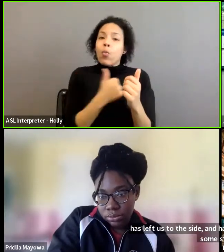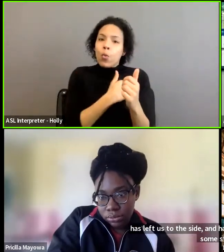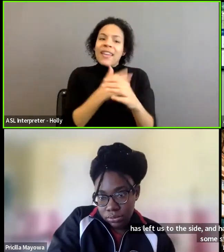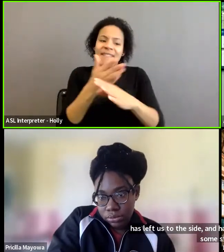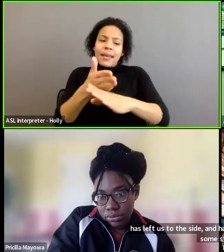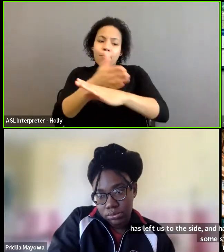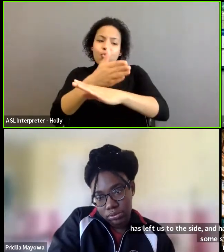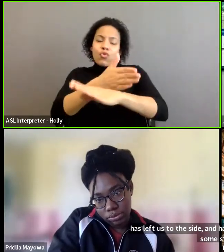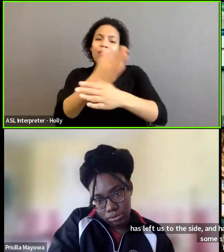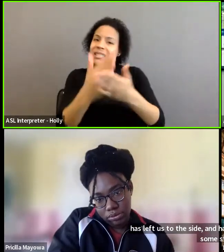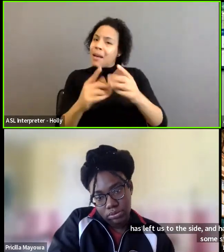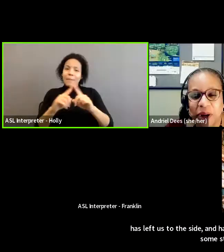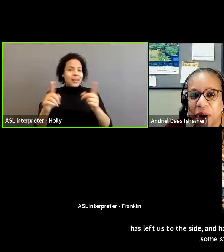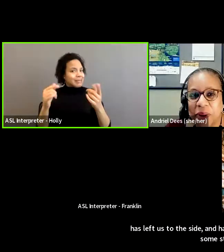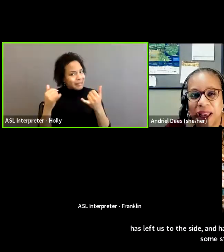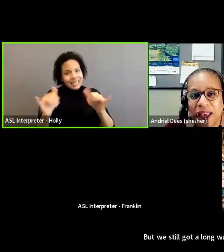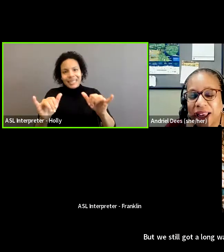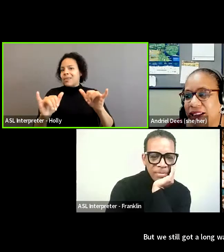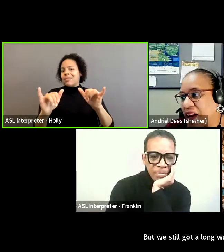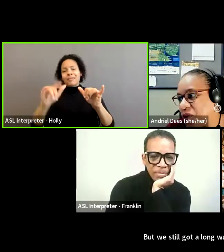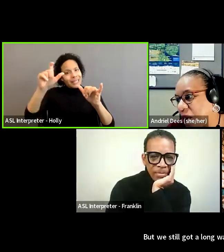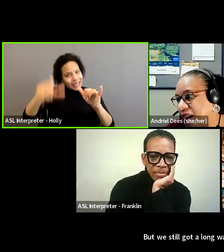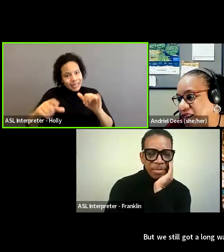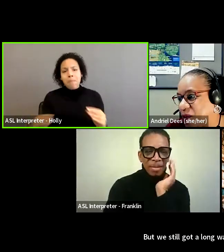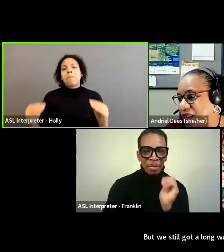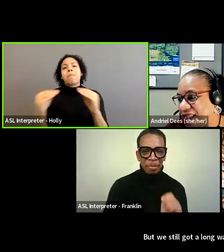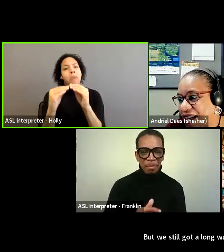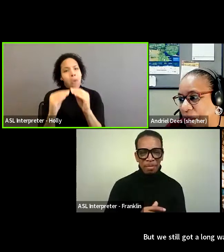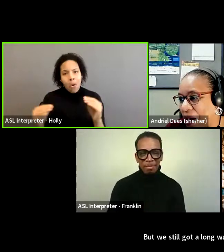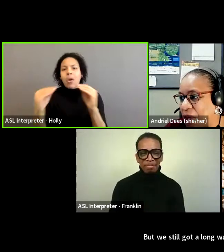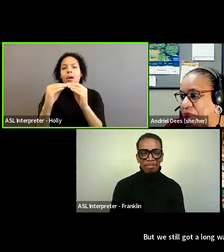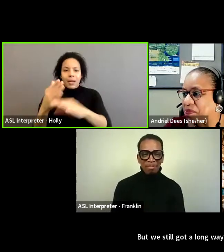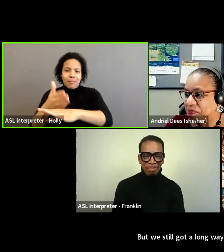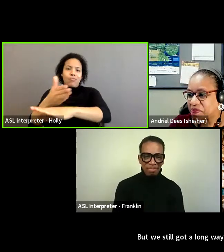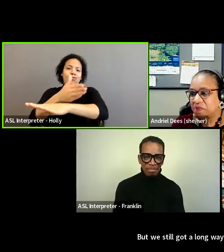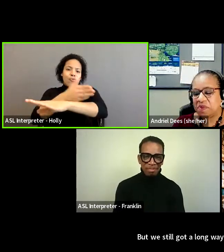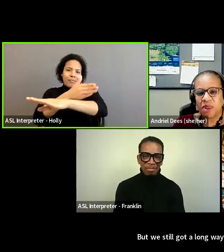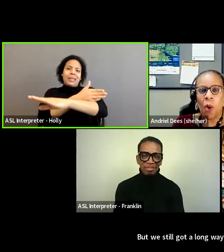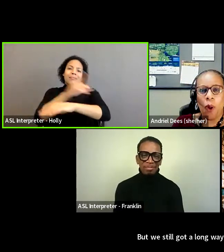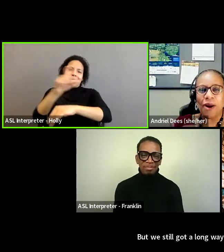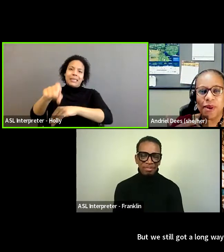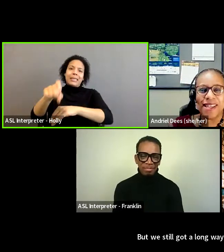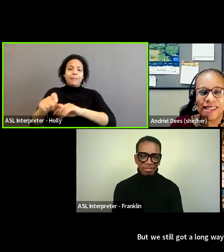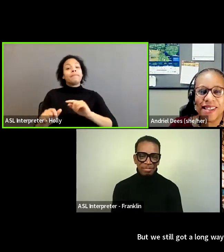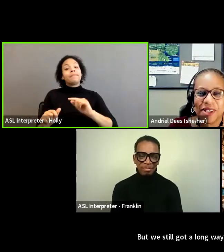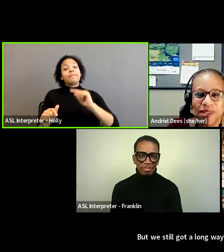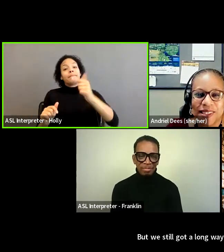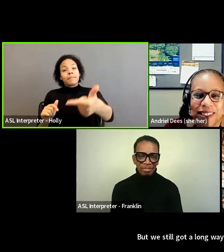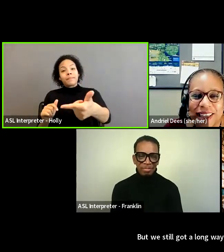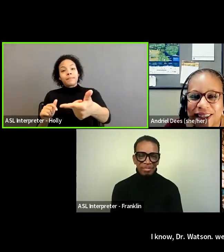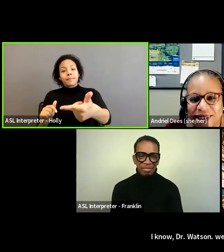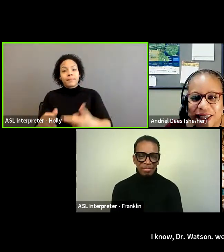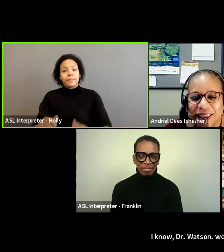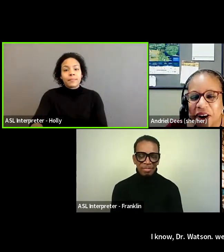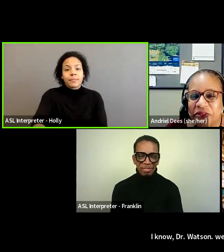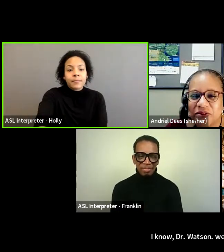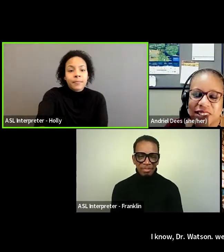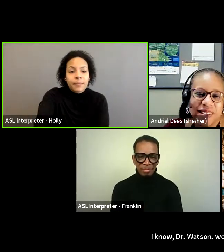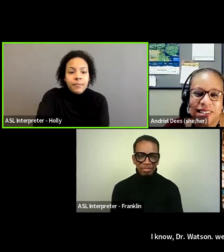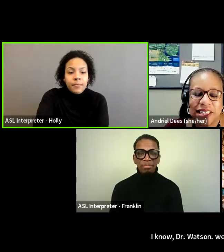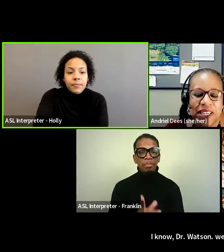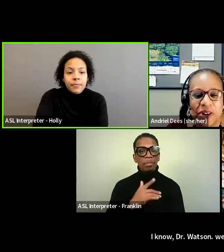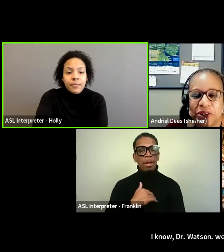go, and I know, Dr. Watts, as we think about why we continue to need this. I'd